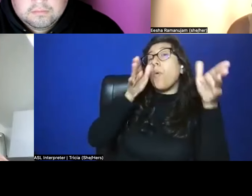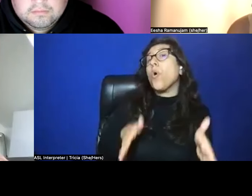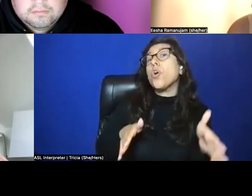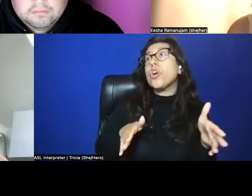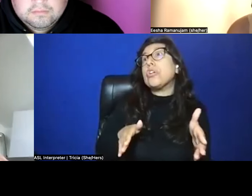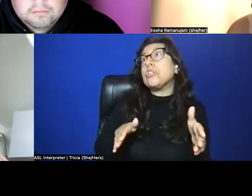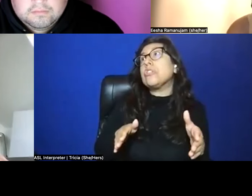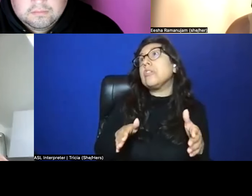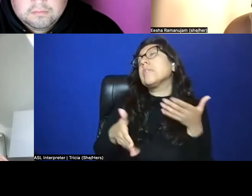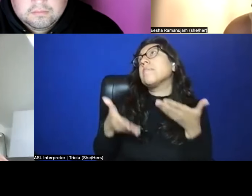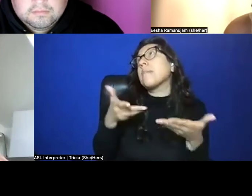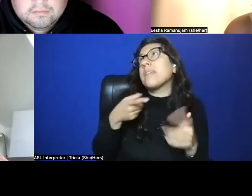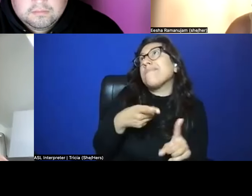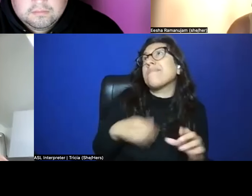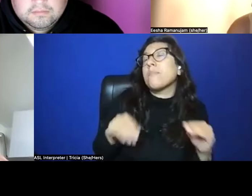more